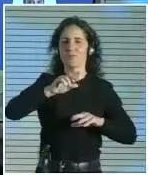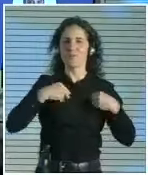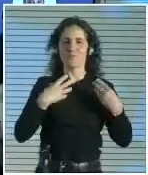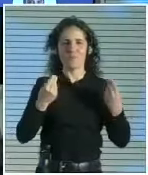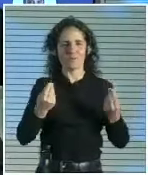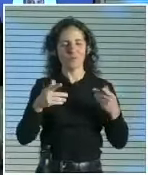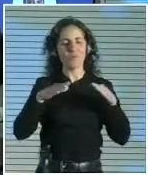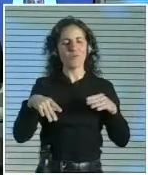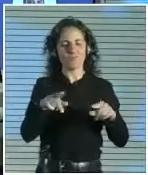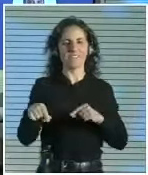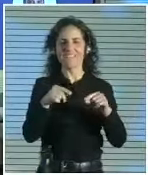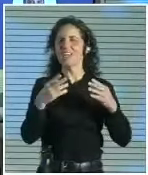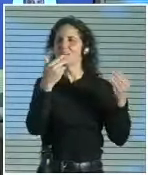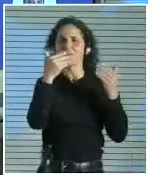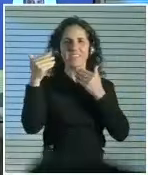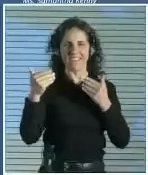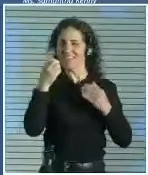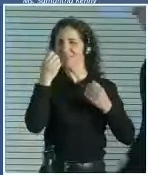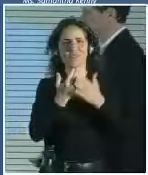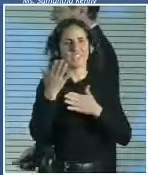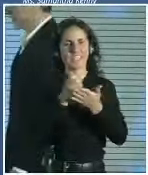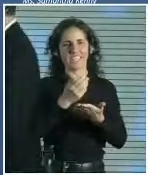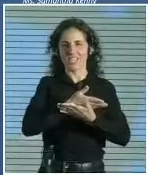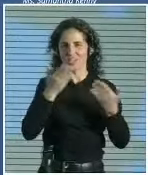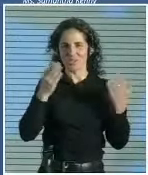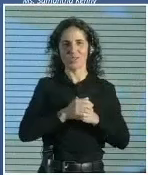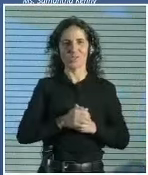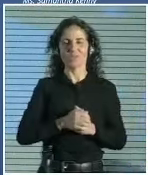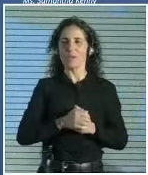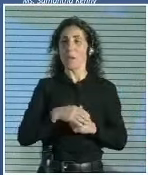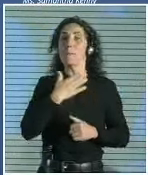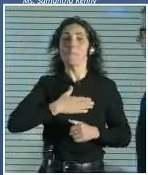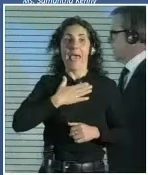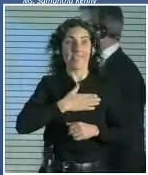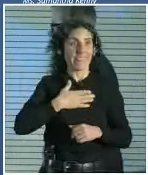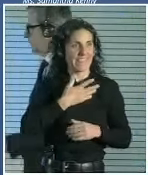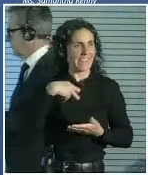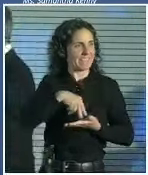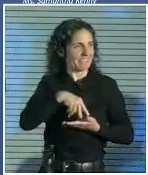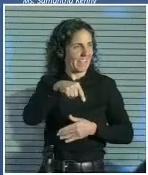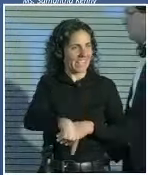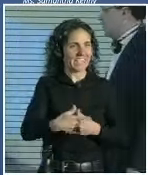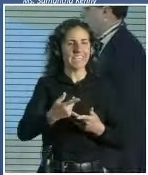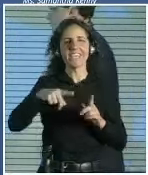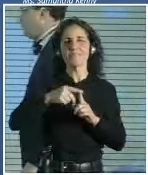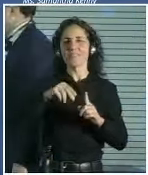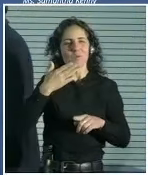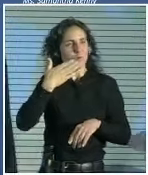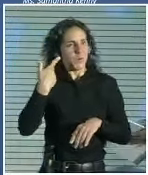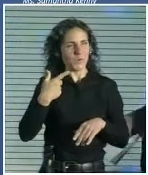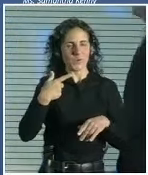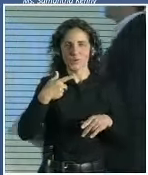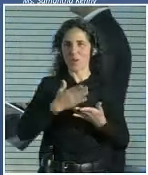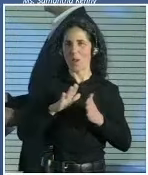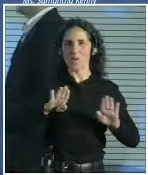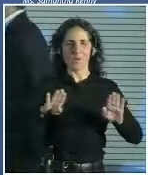Good morning, everyone. It's a pleasure to be here and have the honor to moderate this panel. I